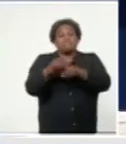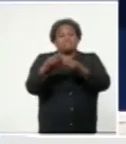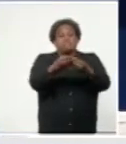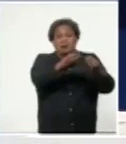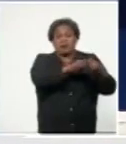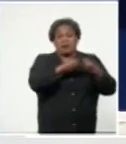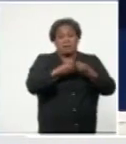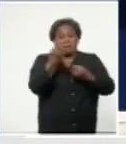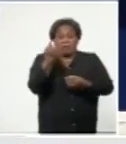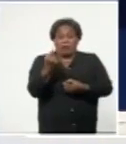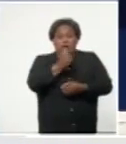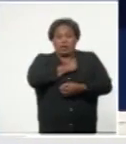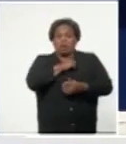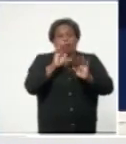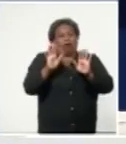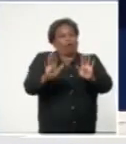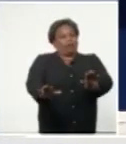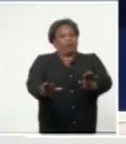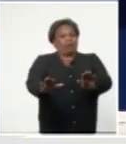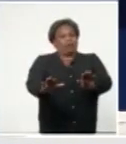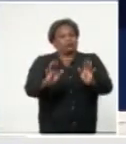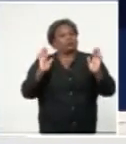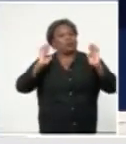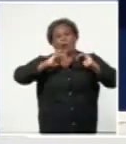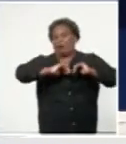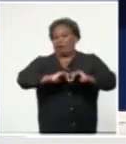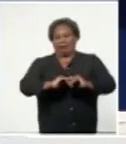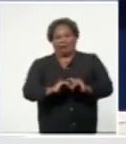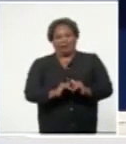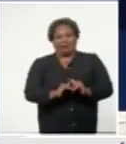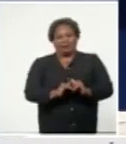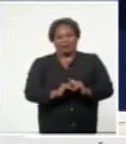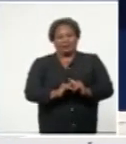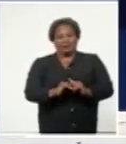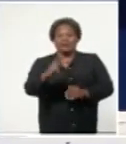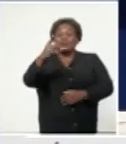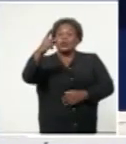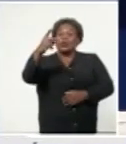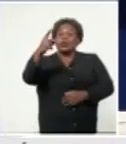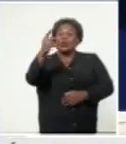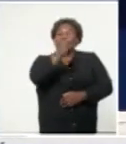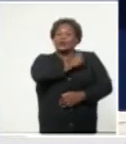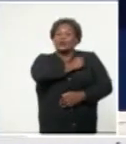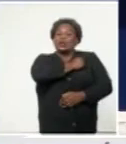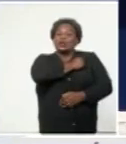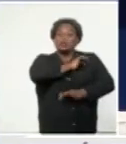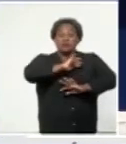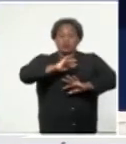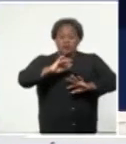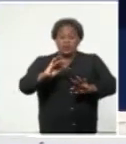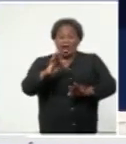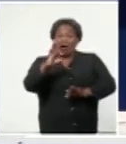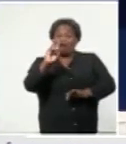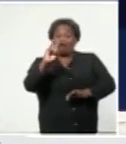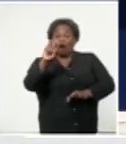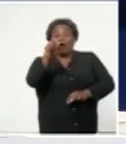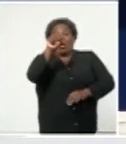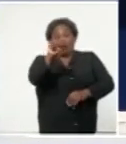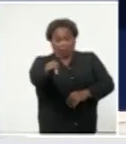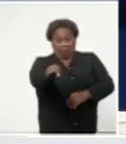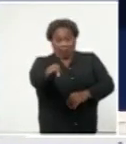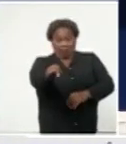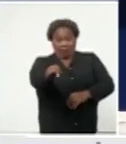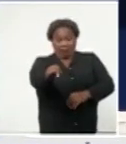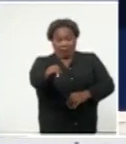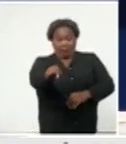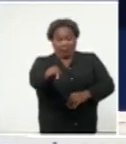if it occurs, once that it is identified by the surveillance, we have to work on it rapidly so